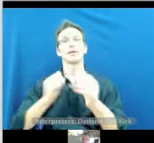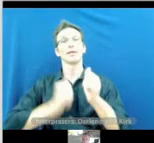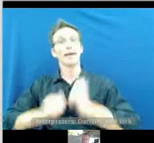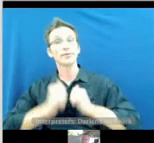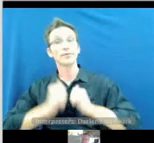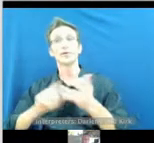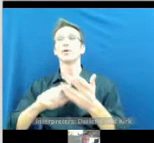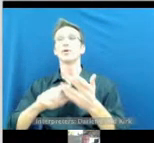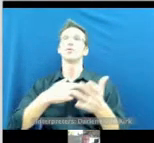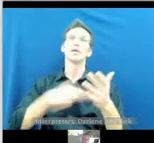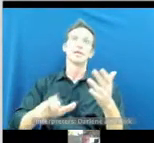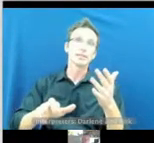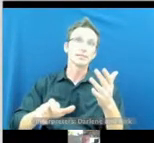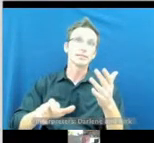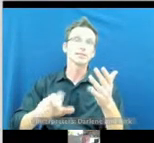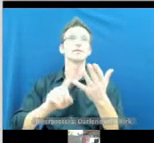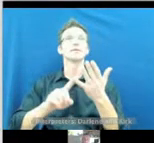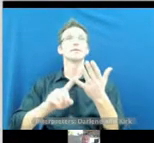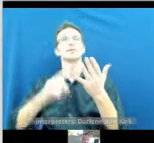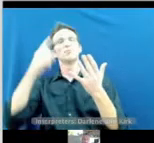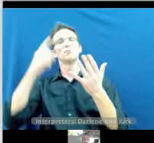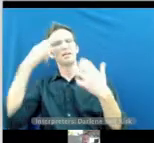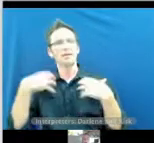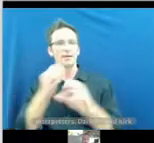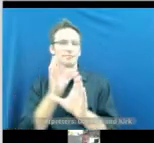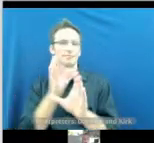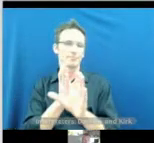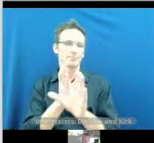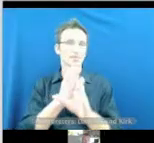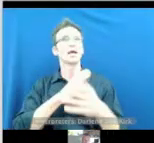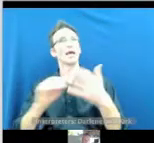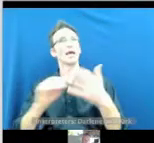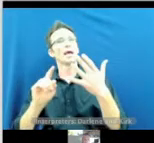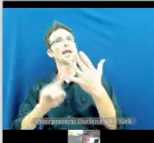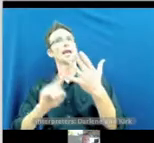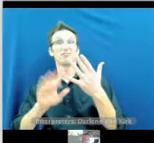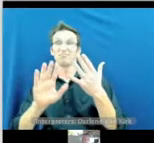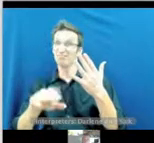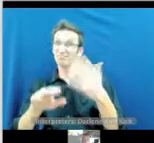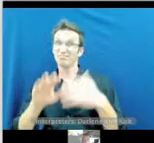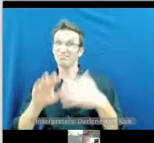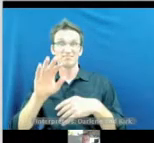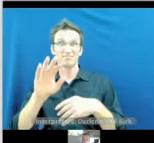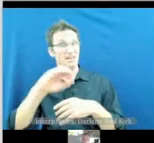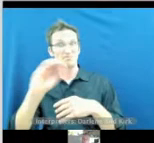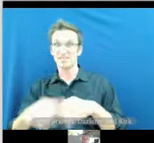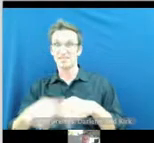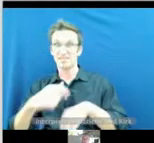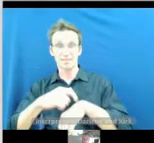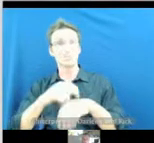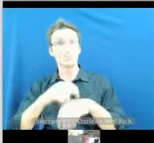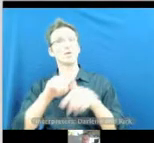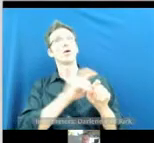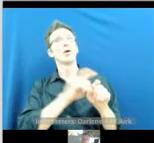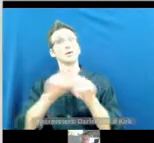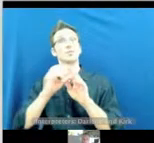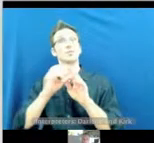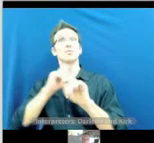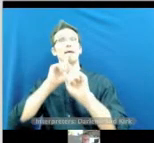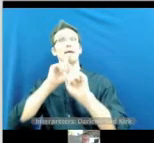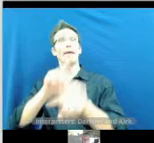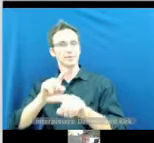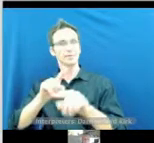religious, mental health, and 9 times out of 10, you will also hear deaf-blind